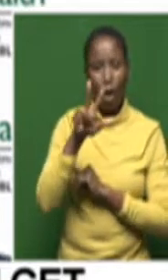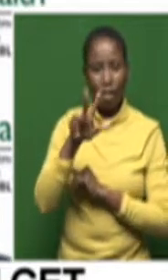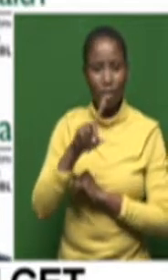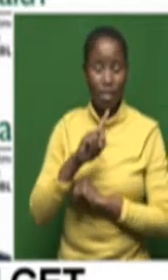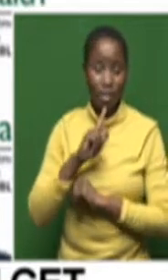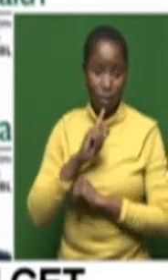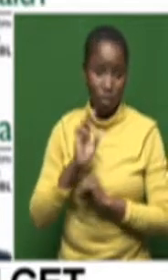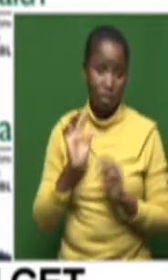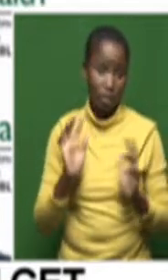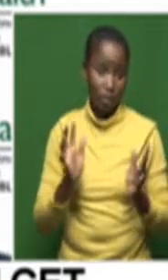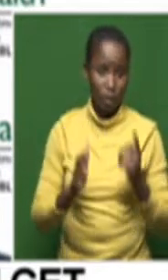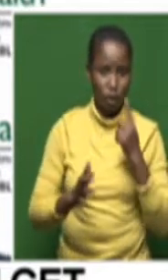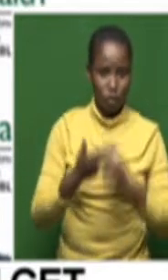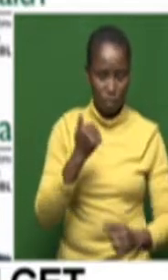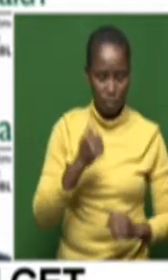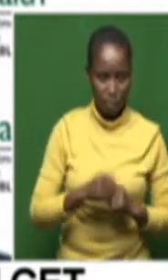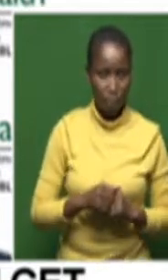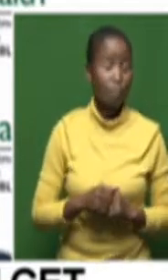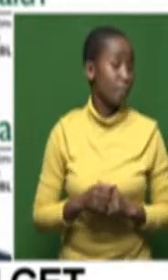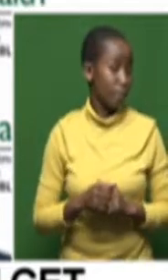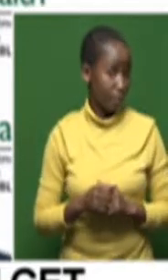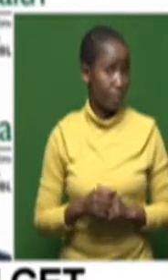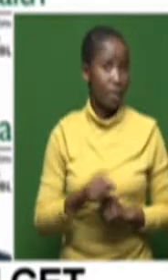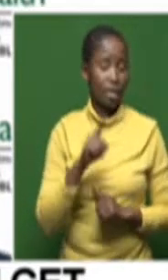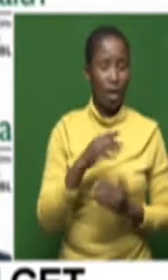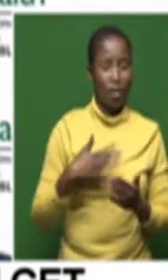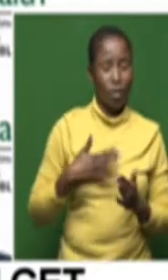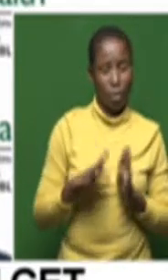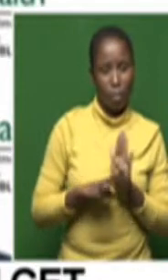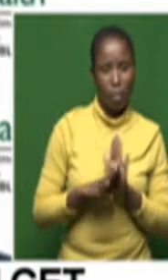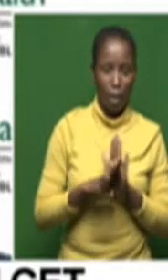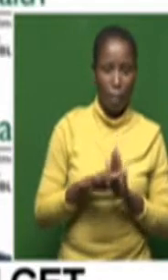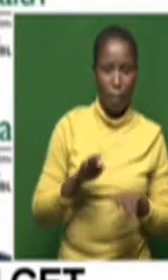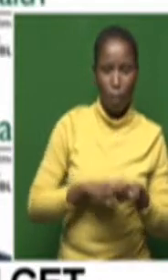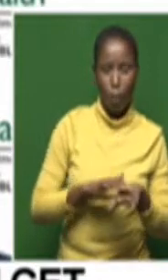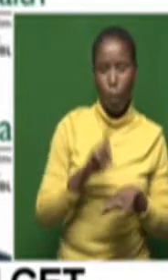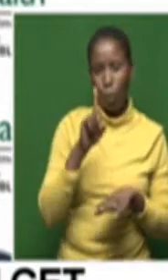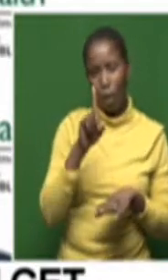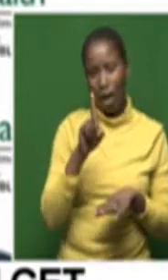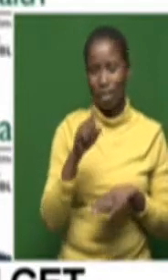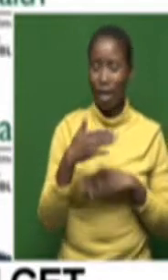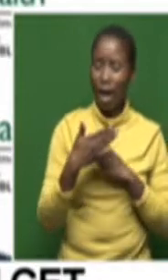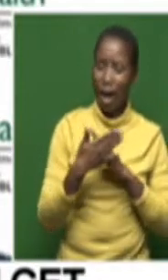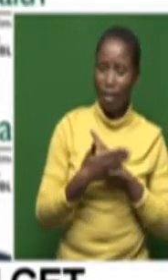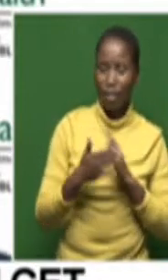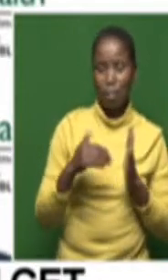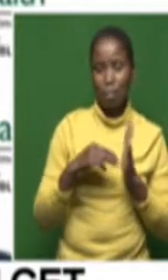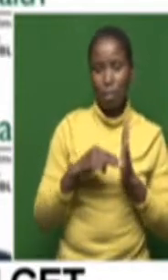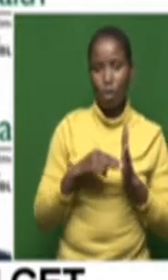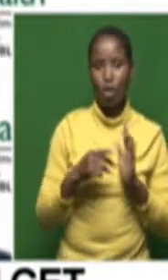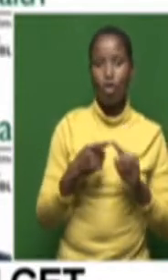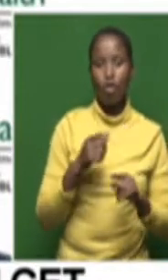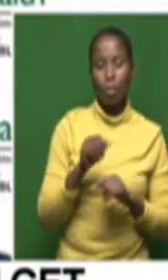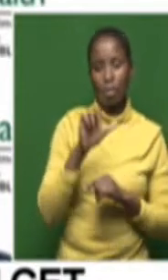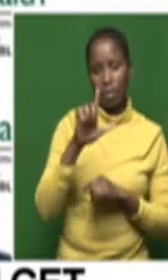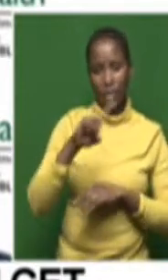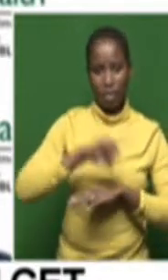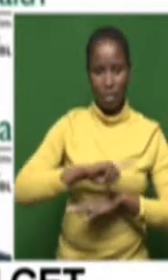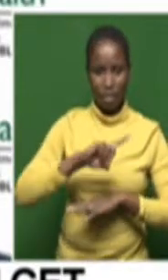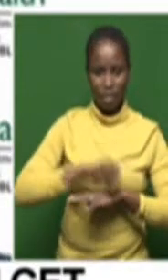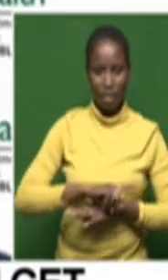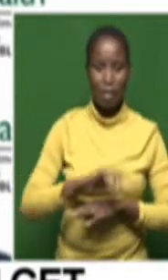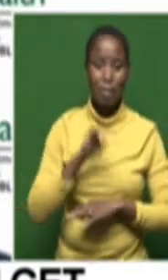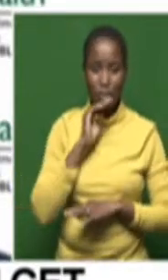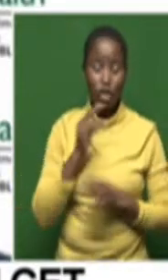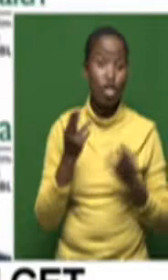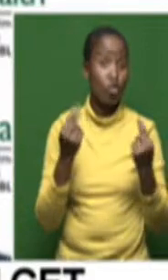11,648,000, an increase of just a little under 1.5 million over 7 days, which is indeed another